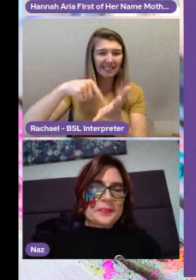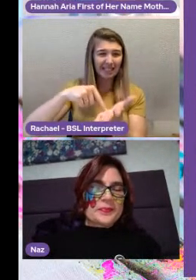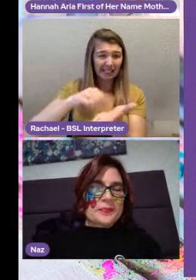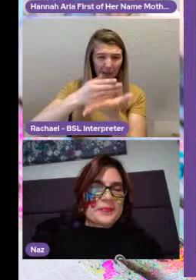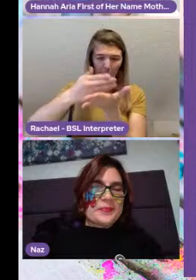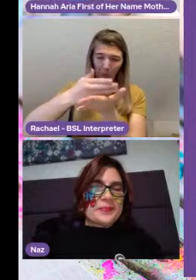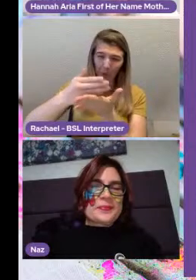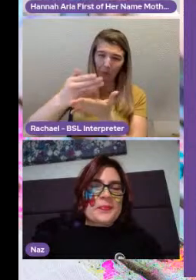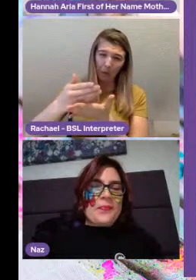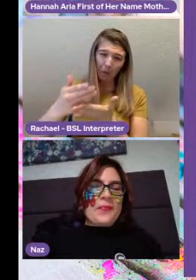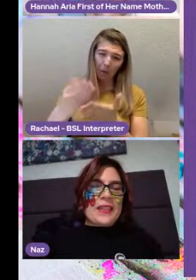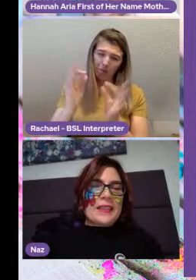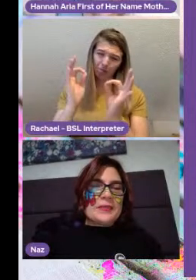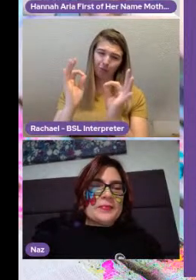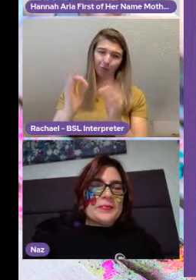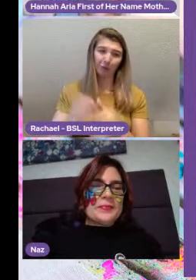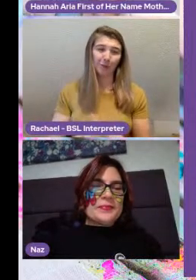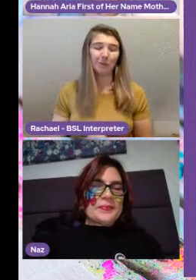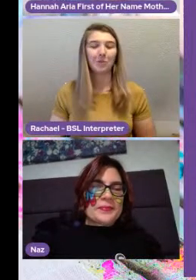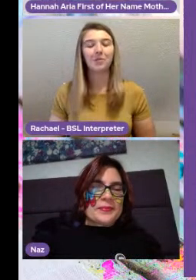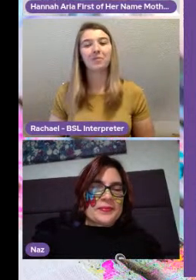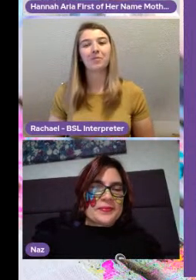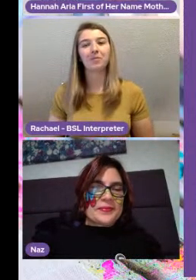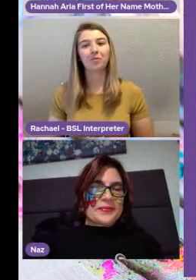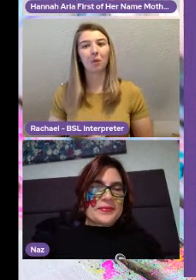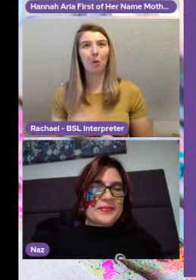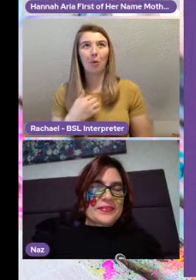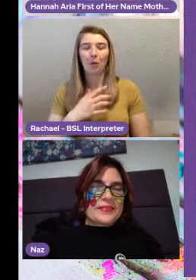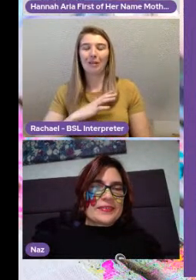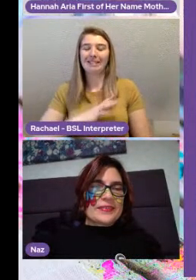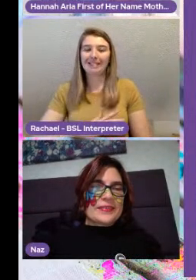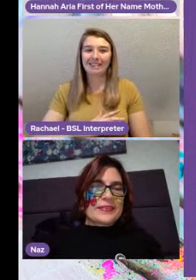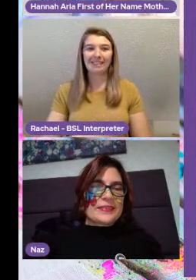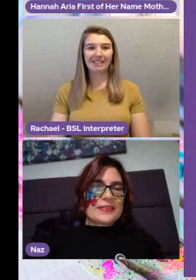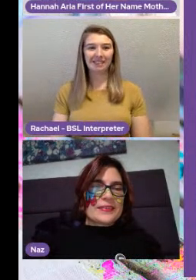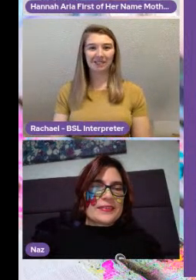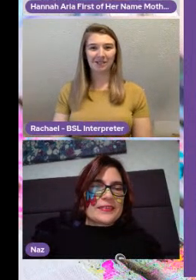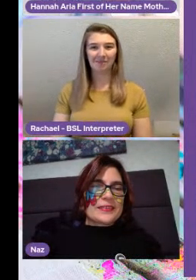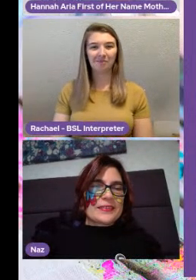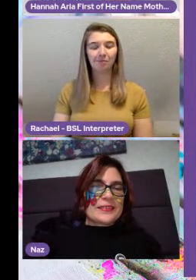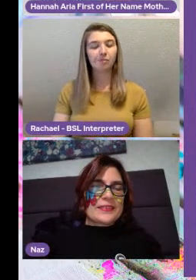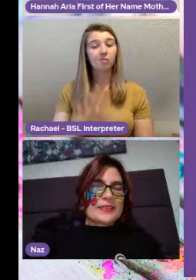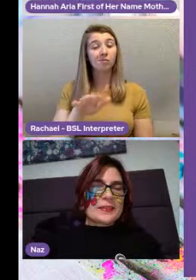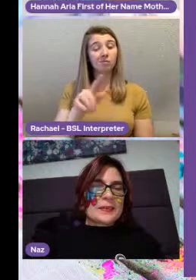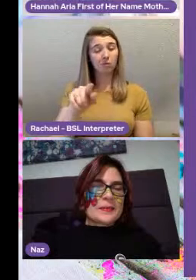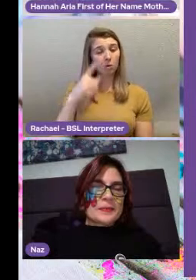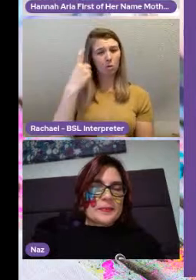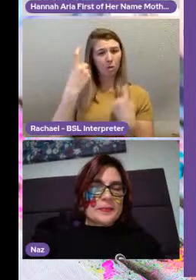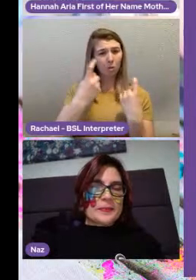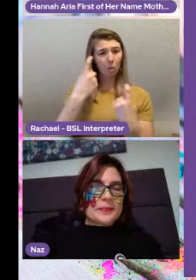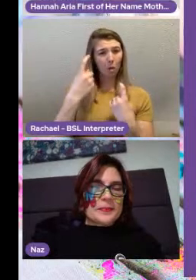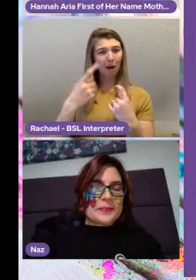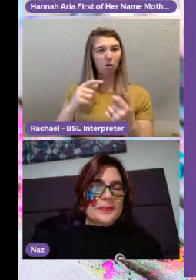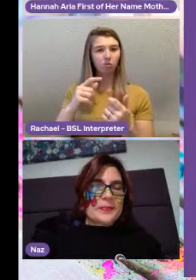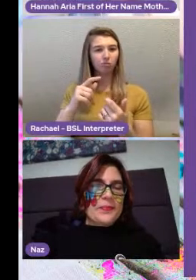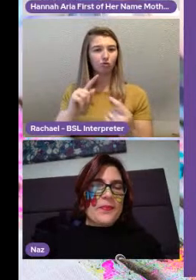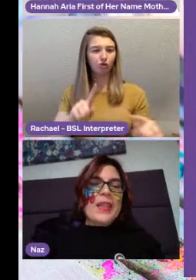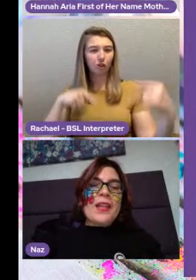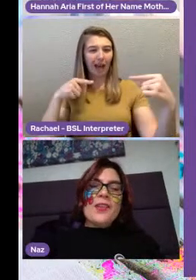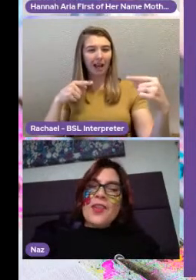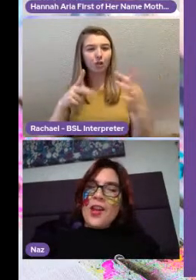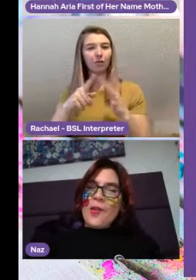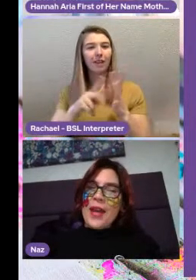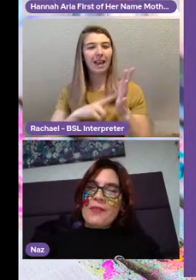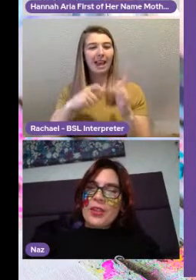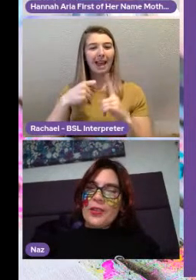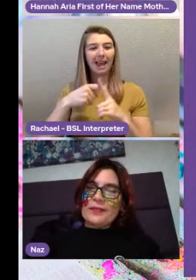it. Okay. And have you thought about the challenge of the ink printing yet? I know it's a